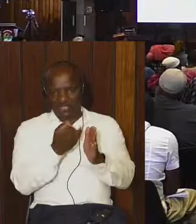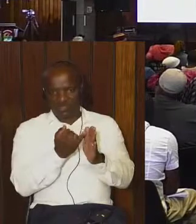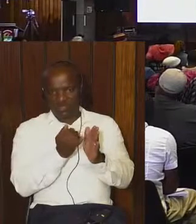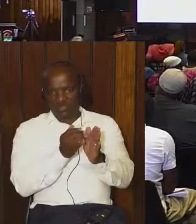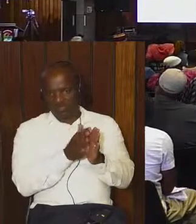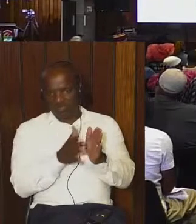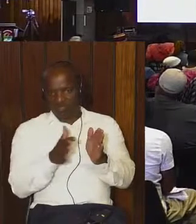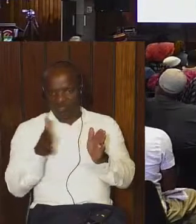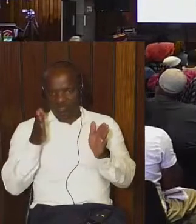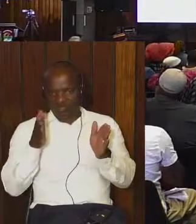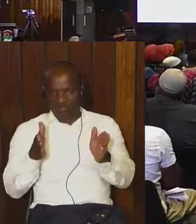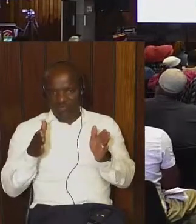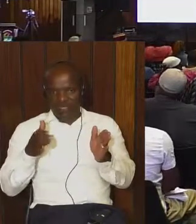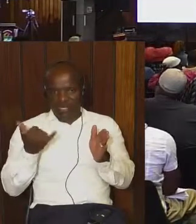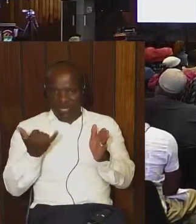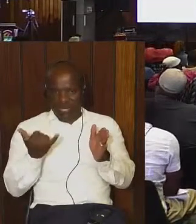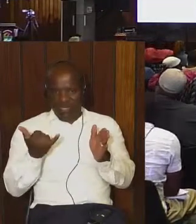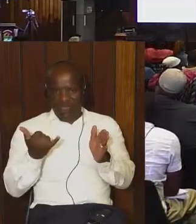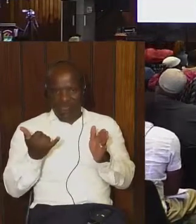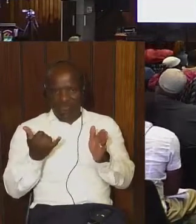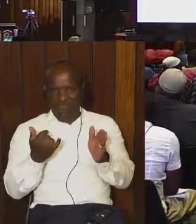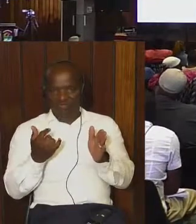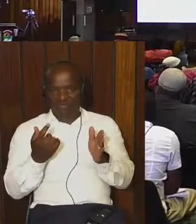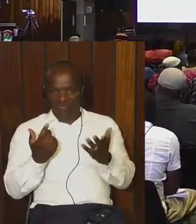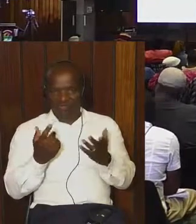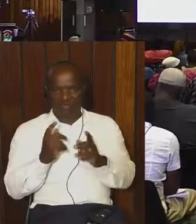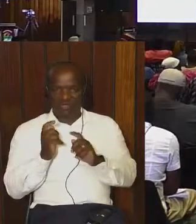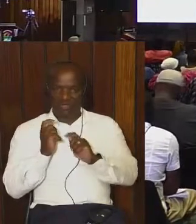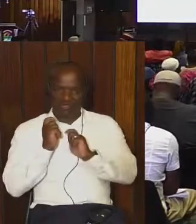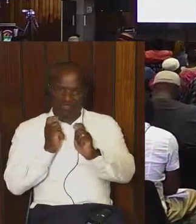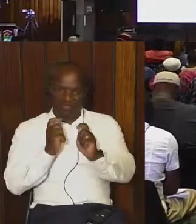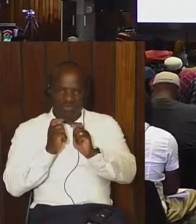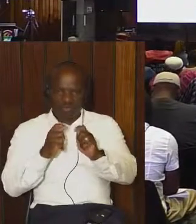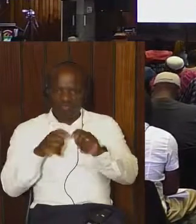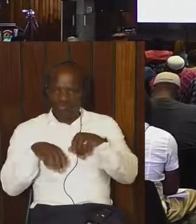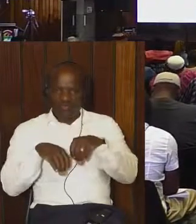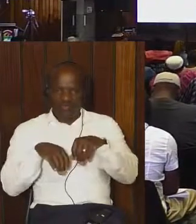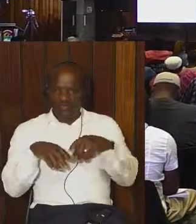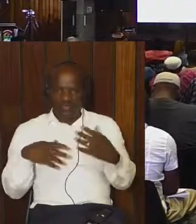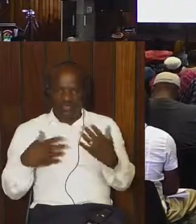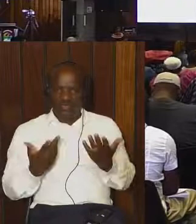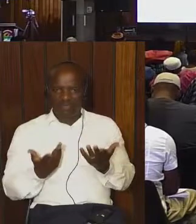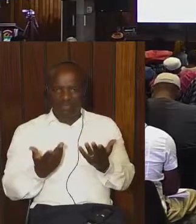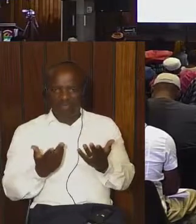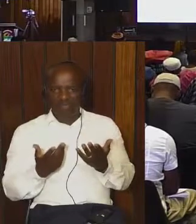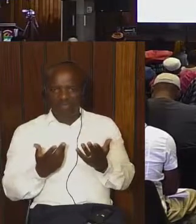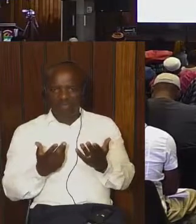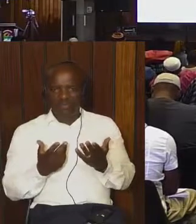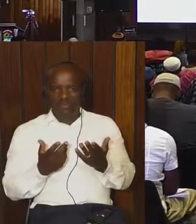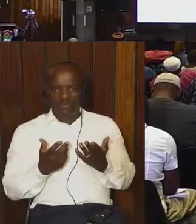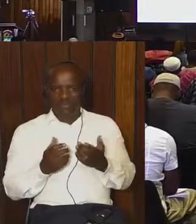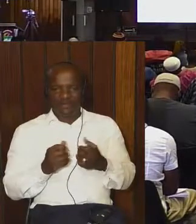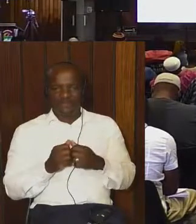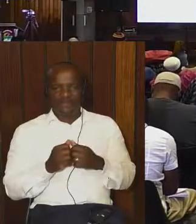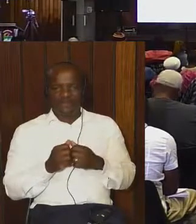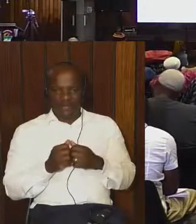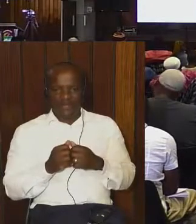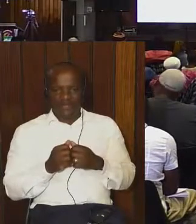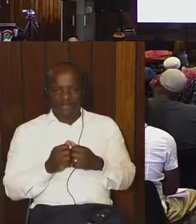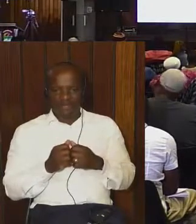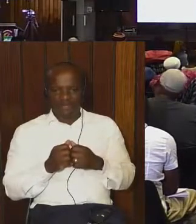don't have a transport. And then my appeal or recommendation, I recommend that there must be a commission of